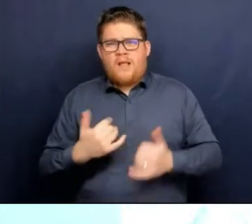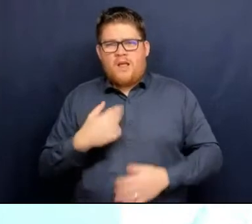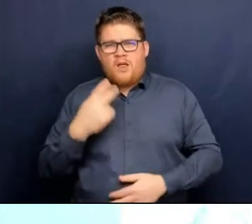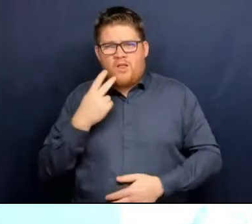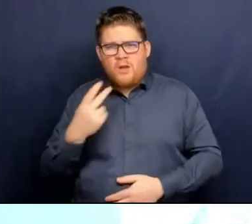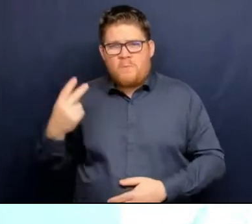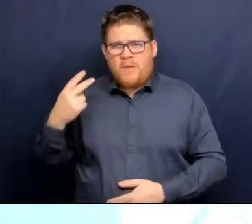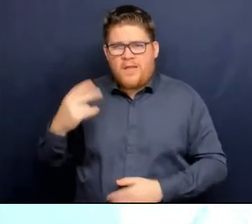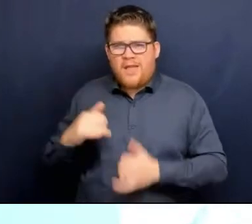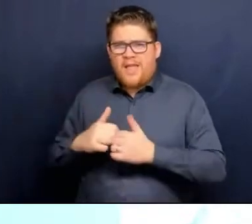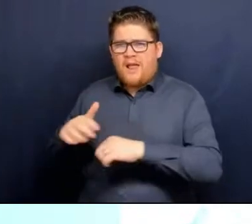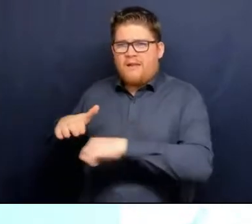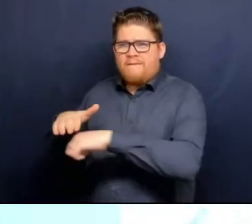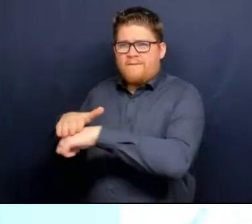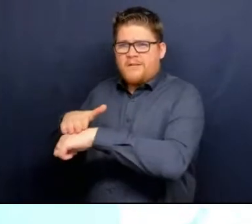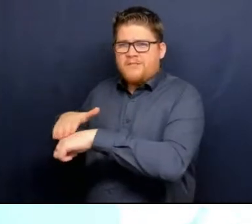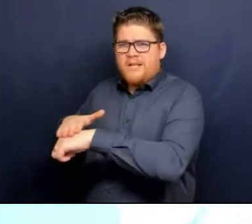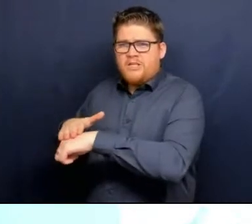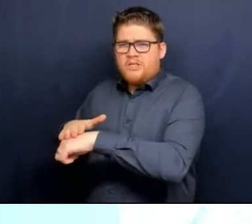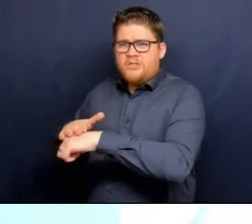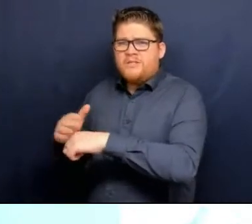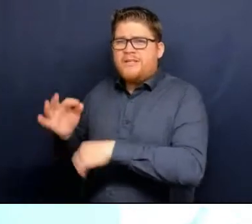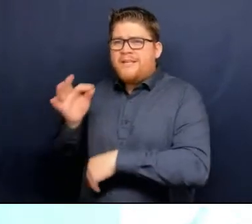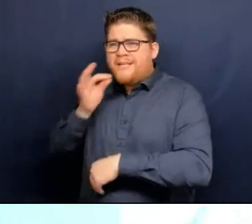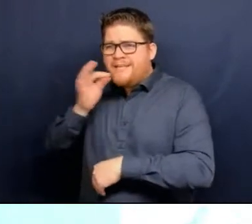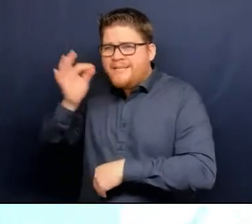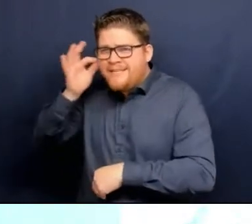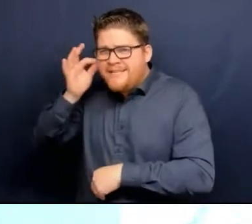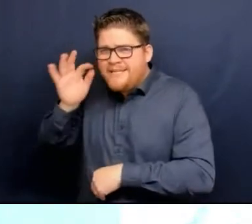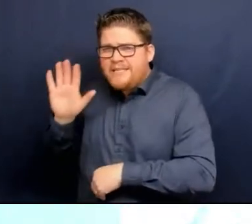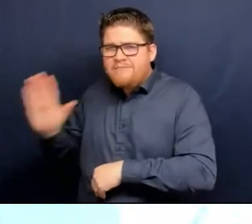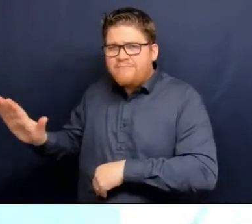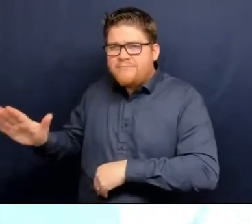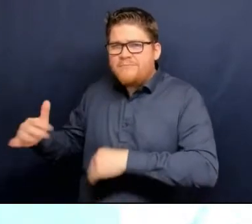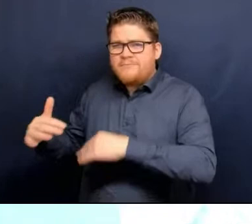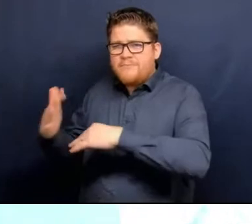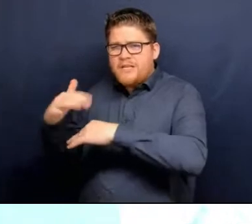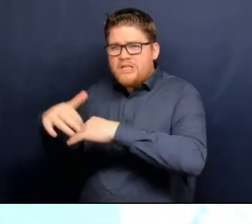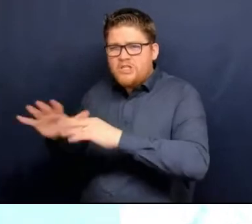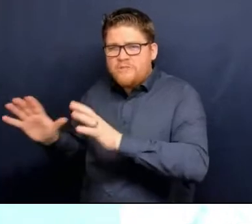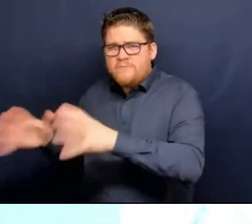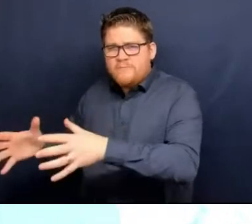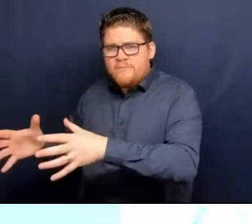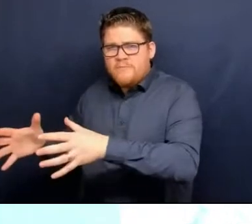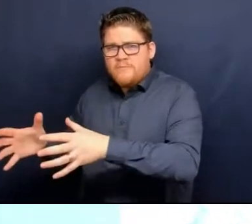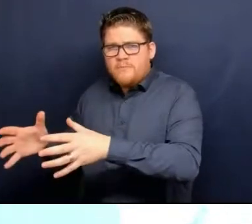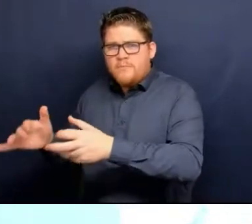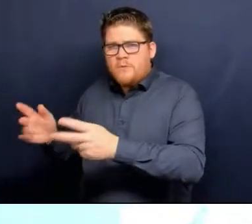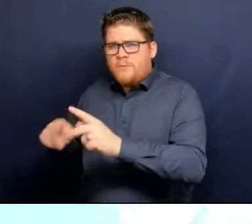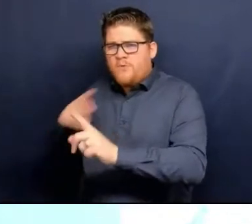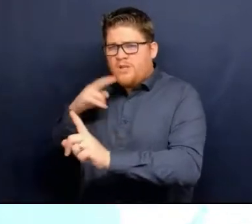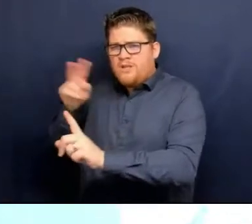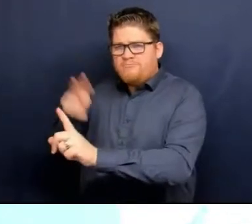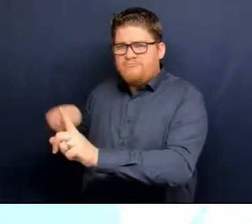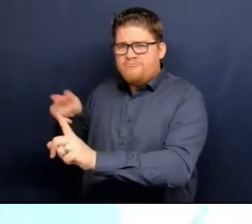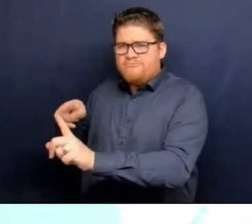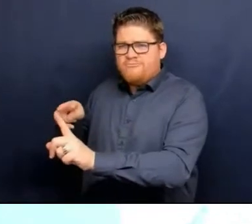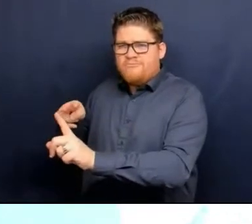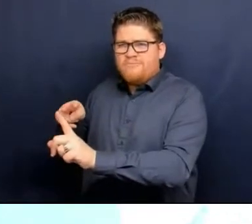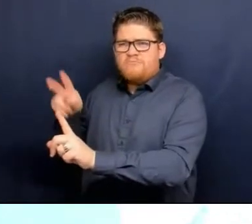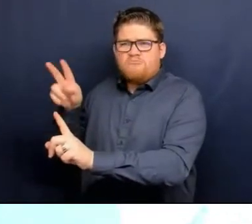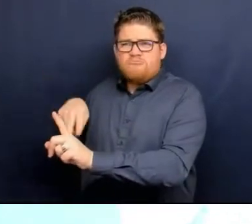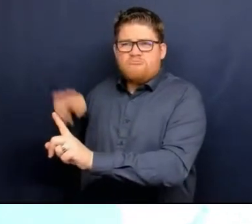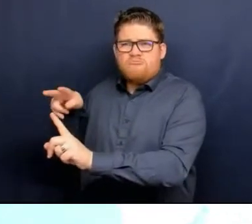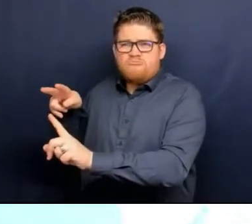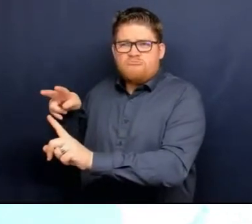Nations, Indians were perceived in this country has drastically changed. And we're no longer looking